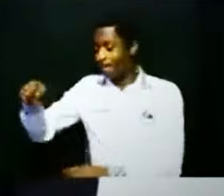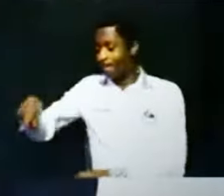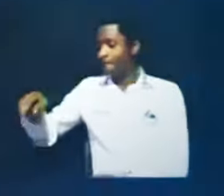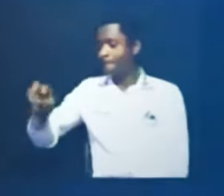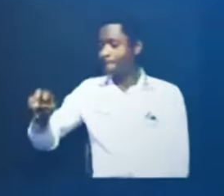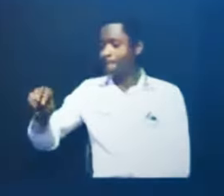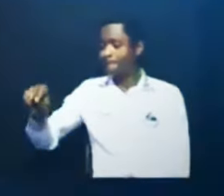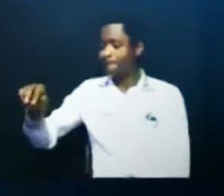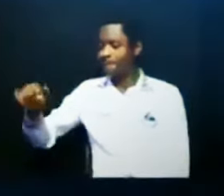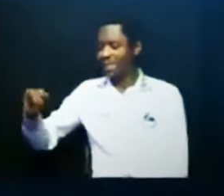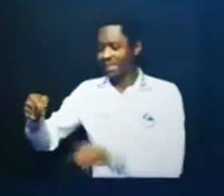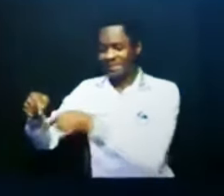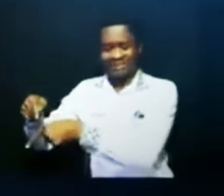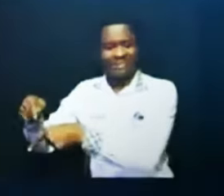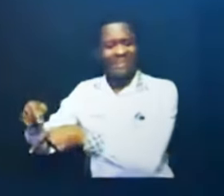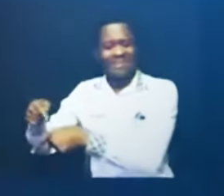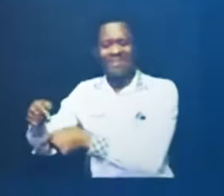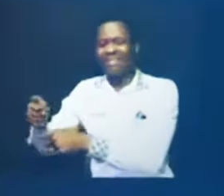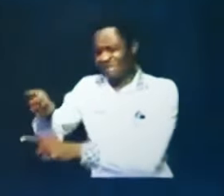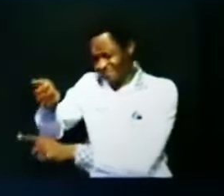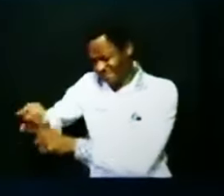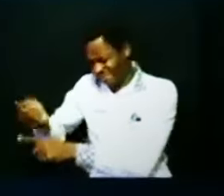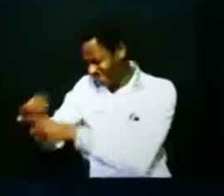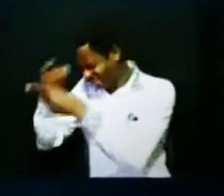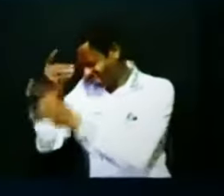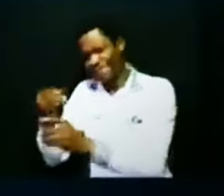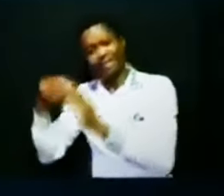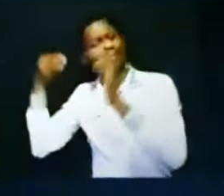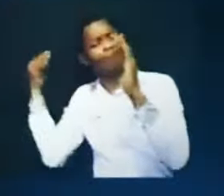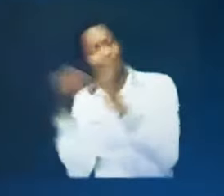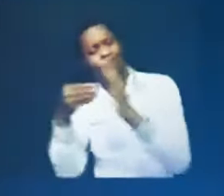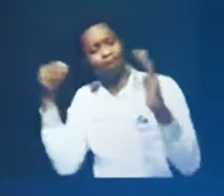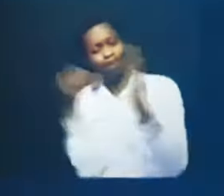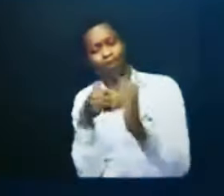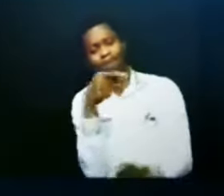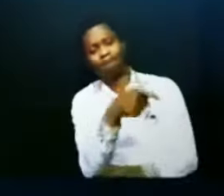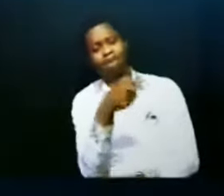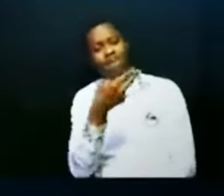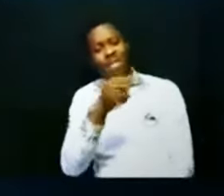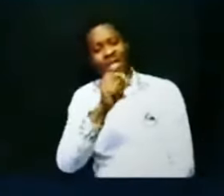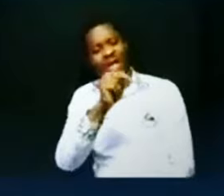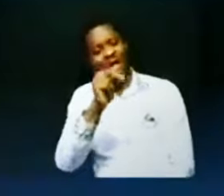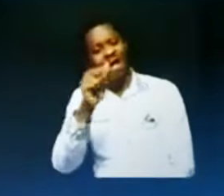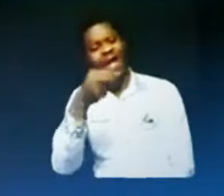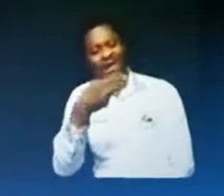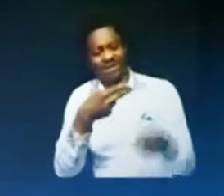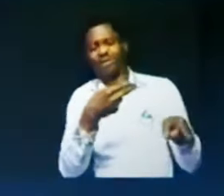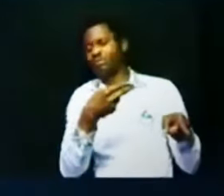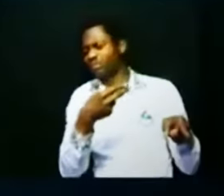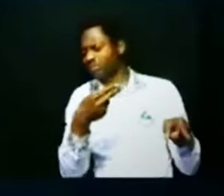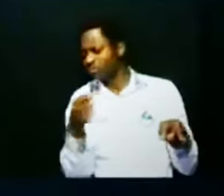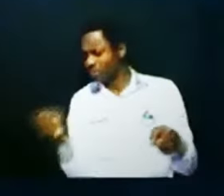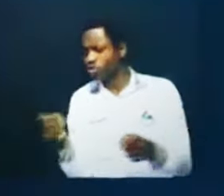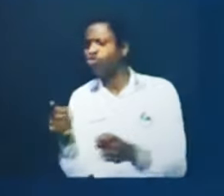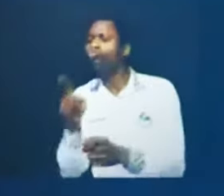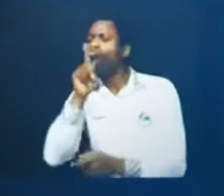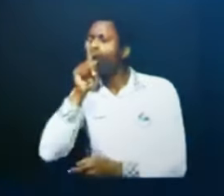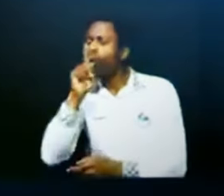Hannah. Now, so this is real